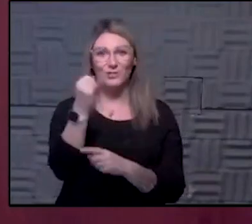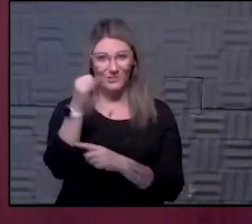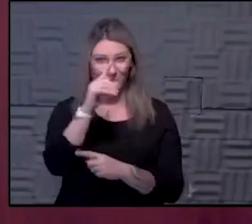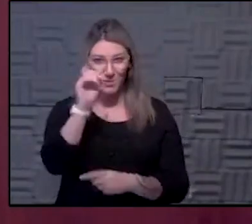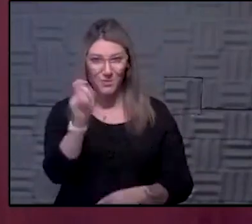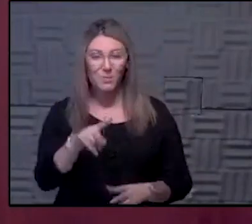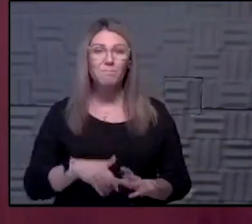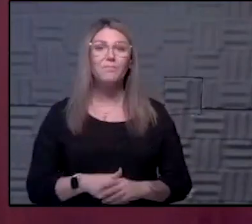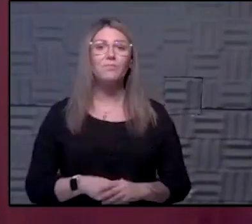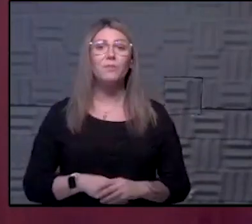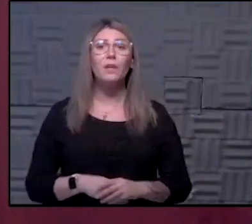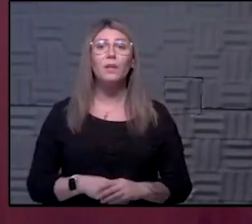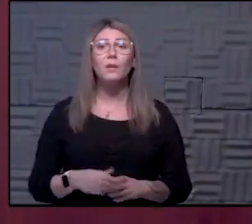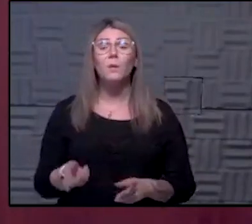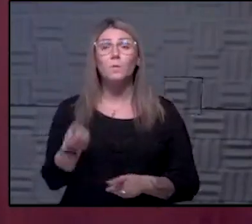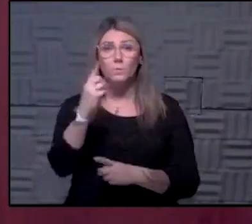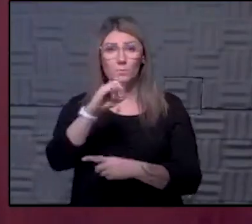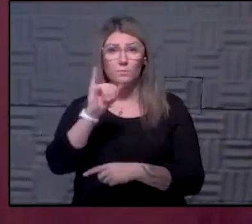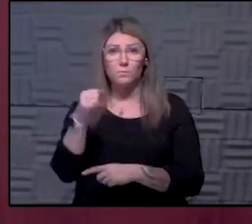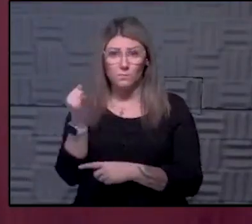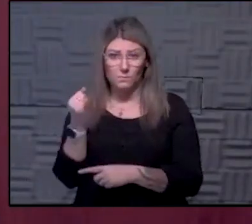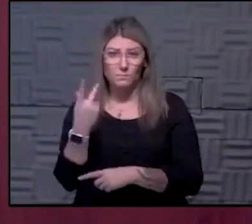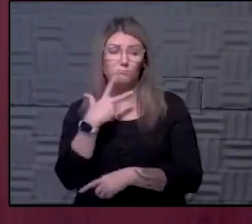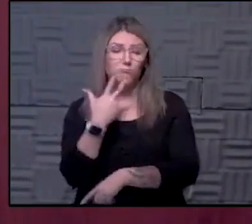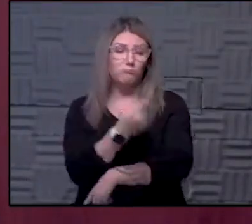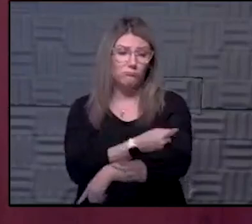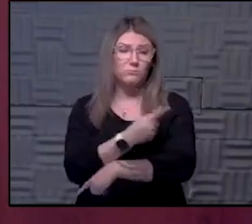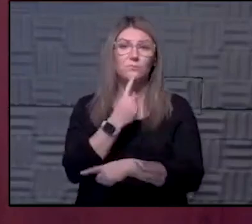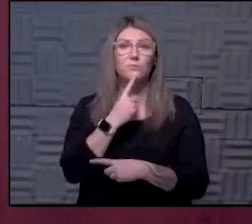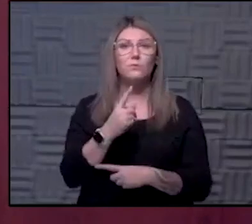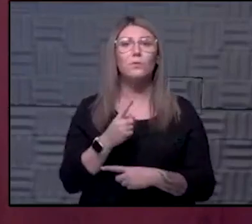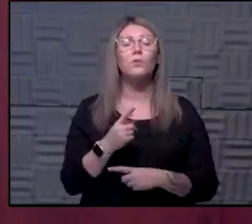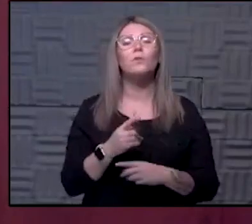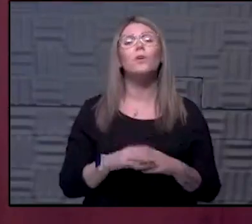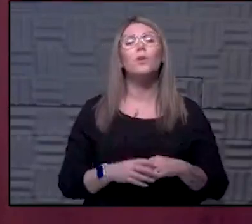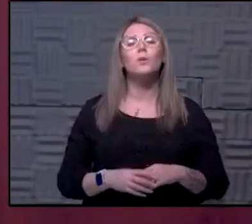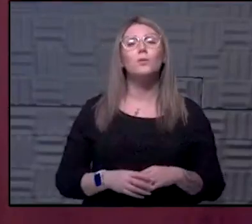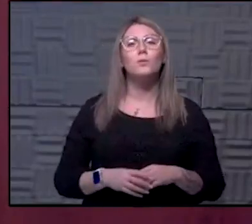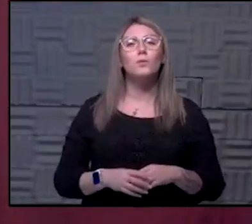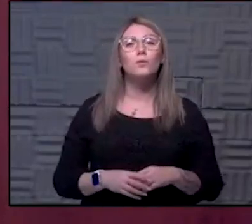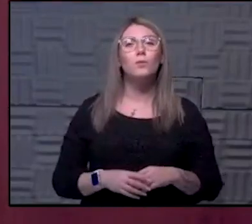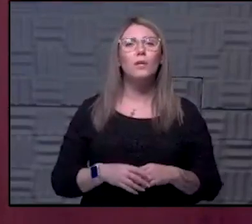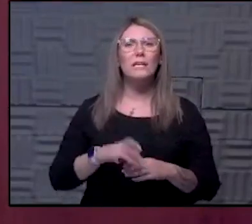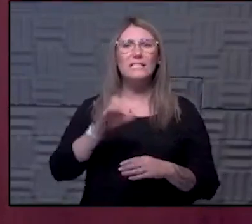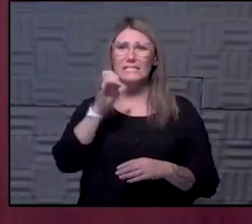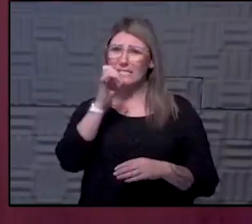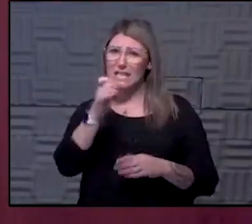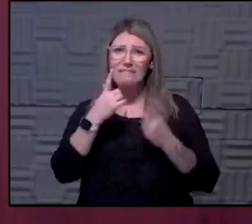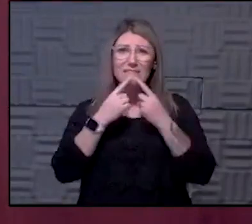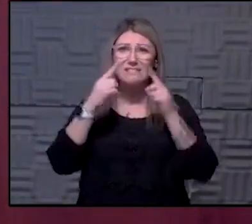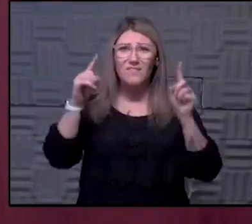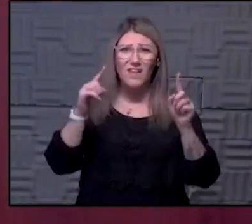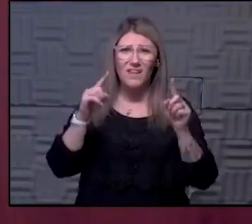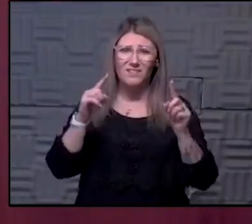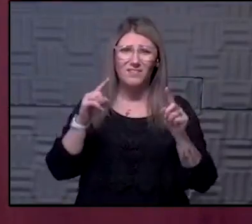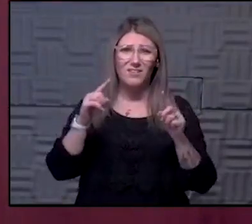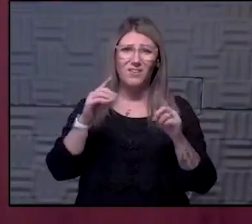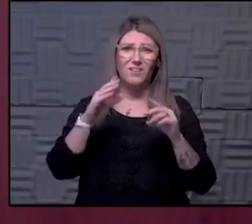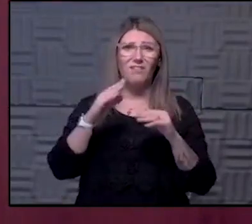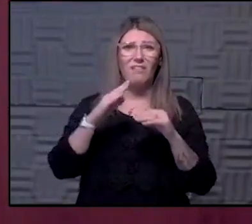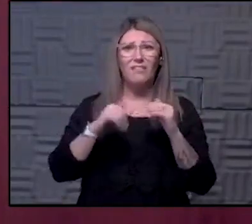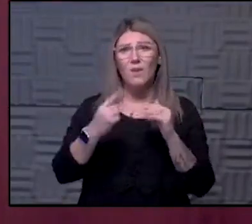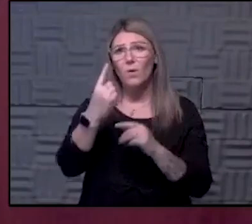All right. The single dose, this is from Cynthia. She says the single dose J&J vaccine is less effective than one dose of Pfizer